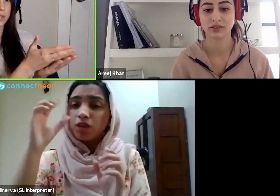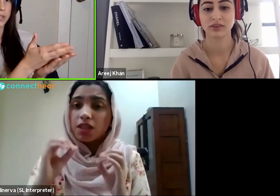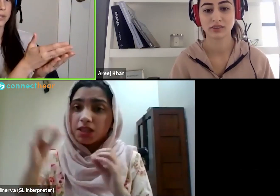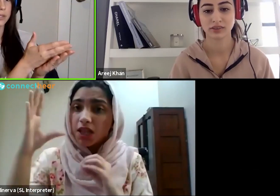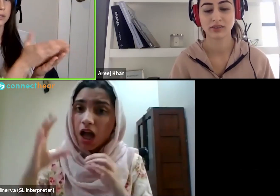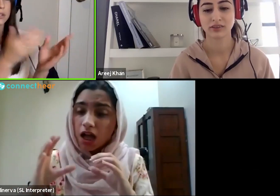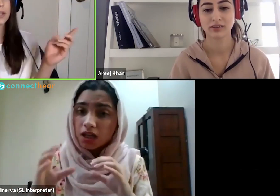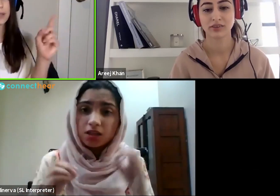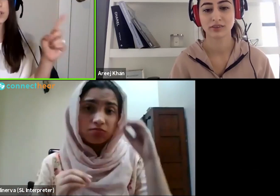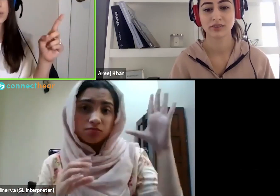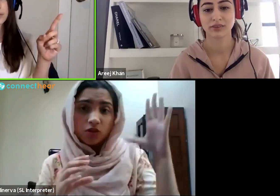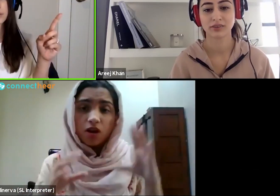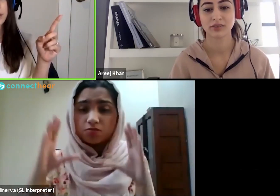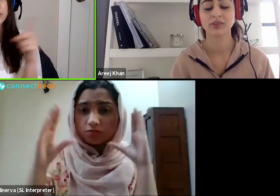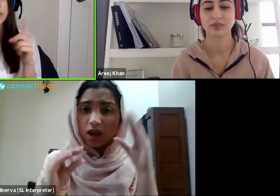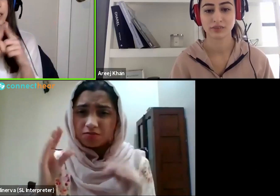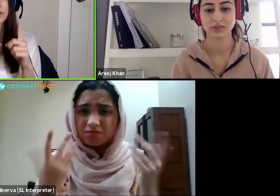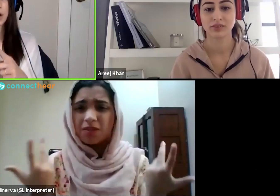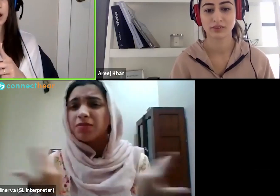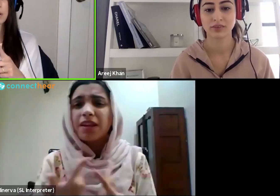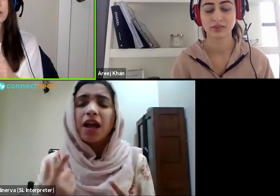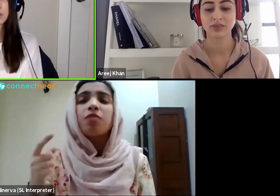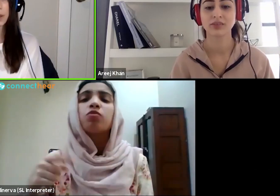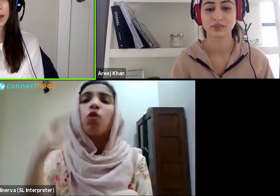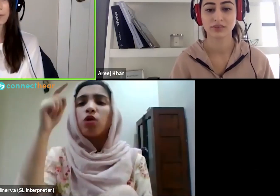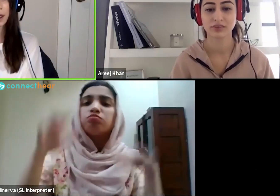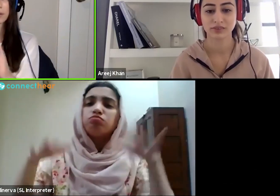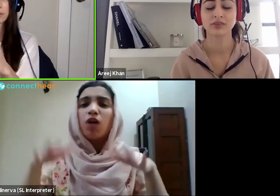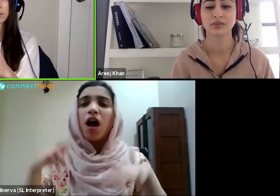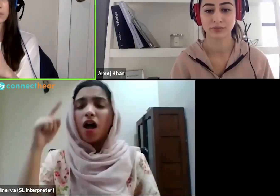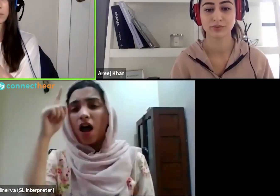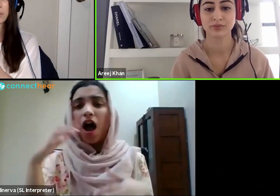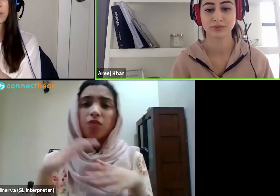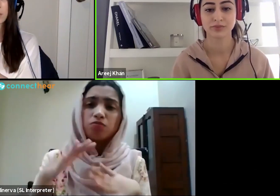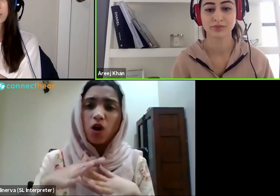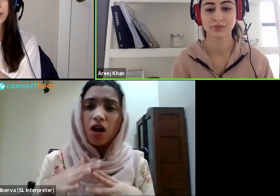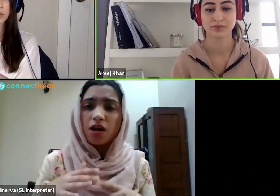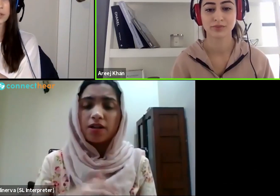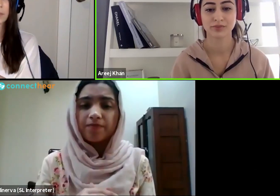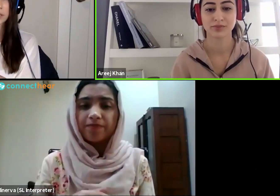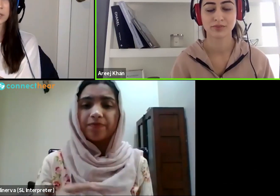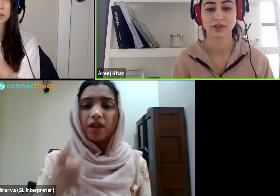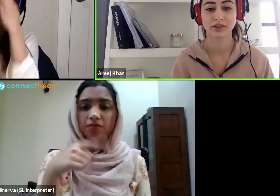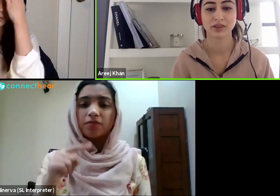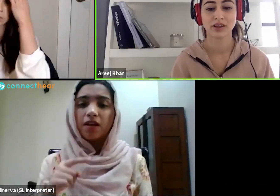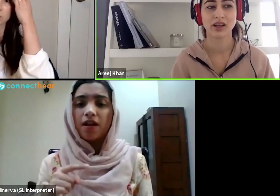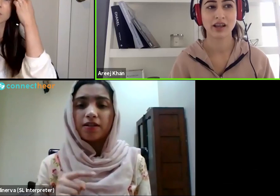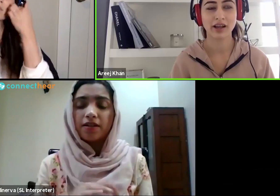the chances, so you have to have 2 recessive matches to have a child who may have that diagnosis. That makes